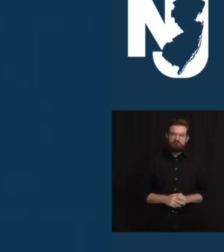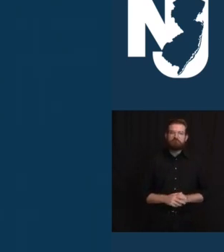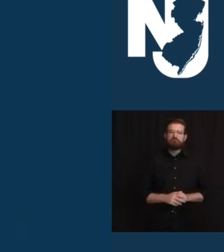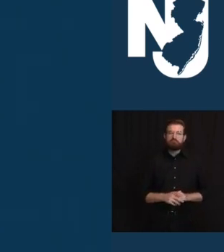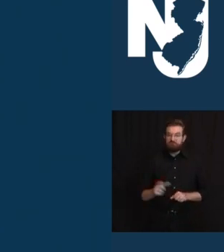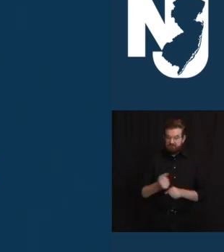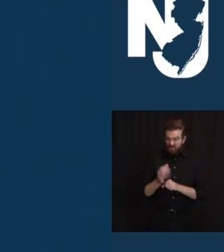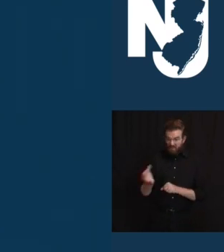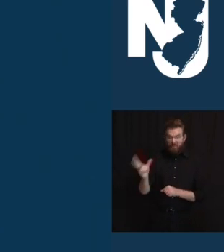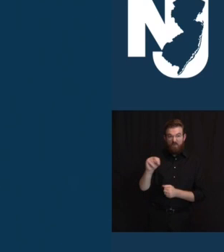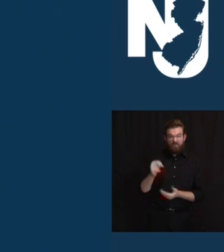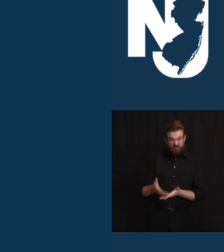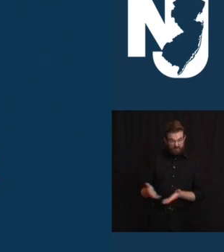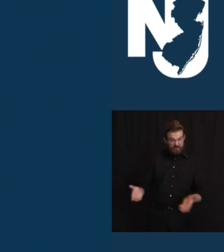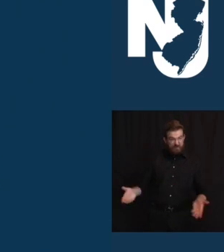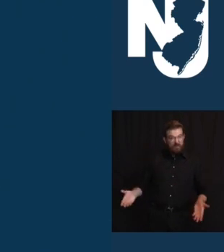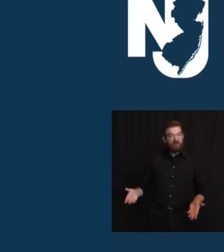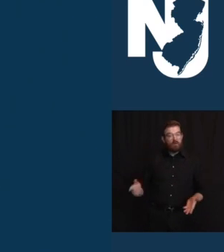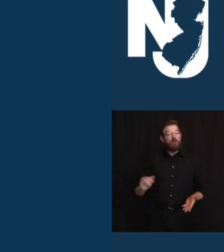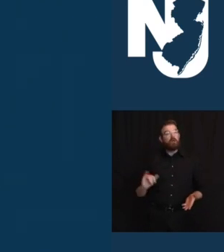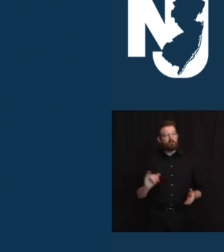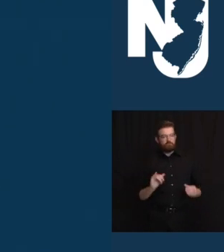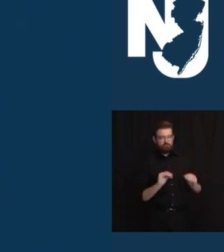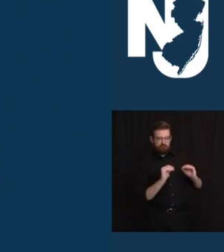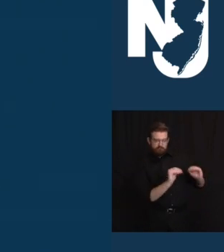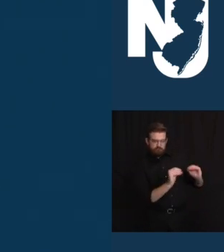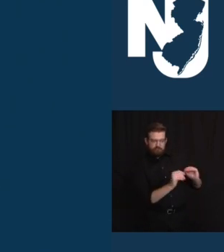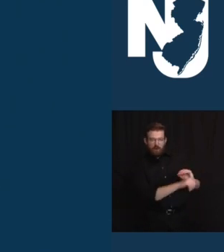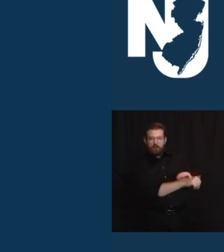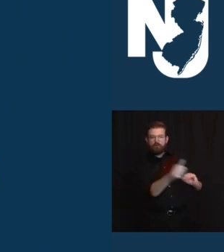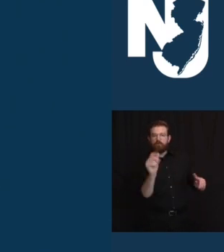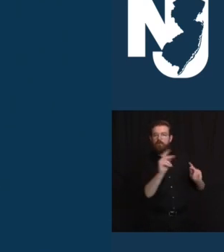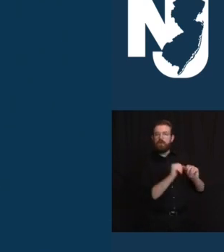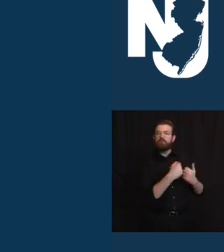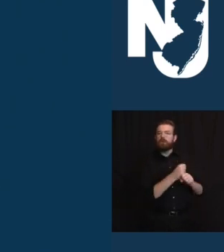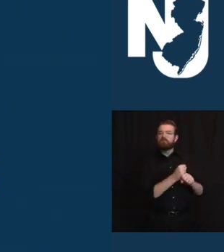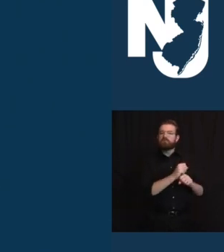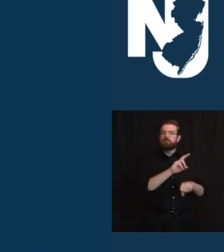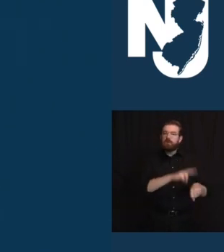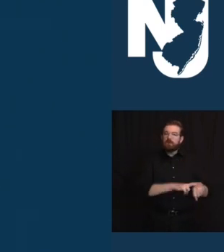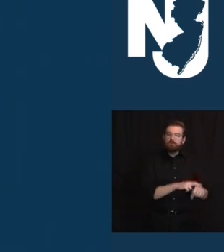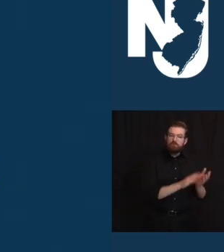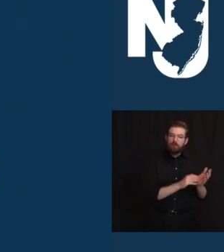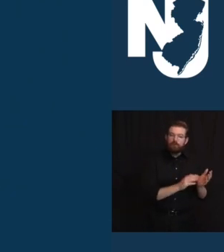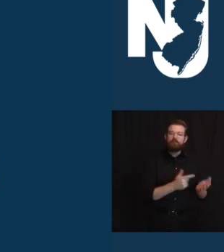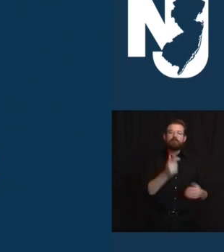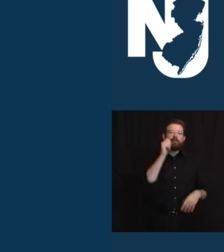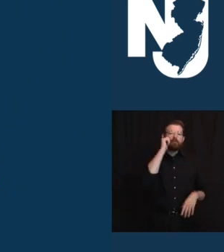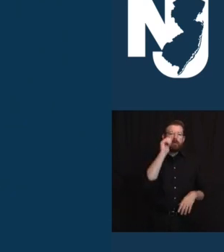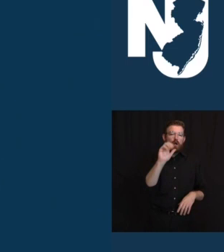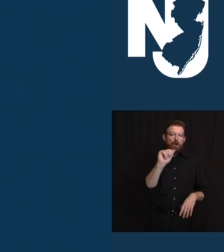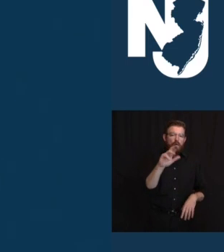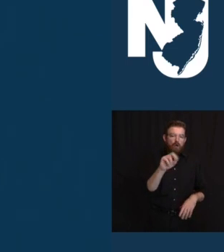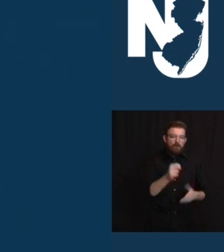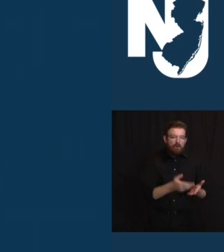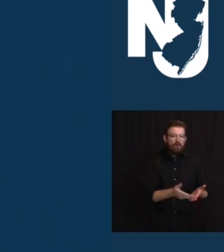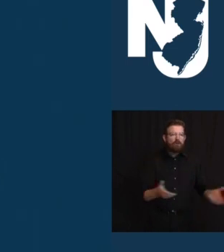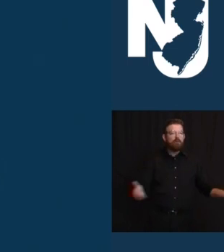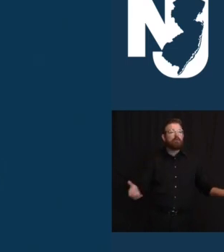LaShonda teaches others how to make natural soaps and skincare through in-person, hands-on classes.